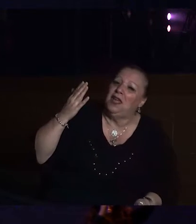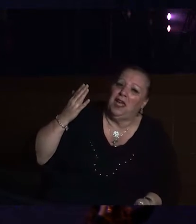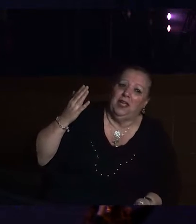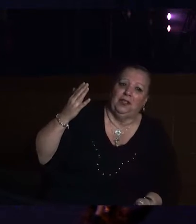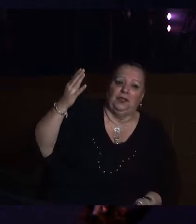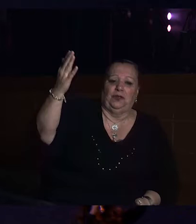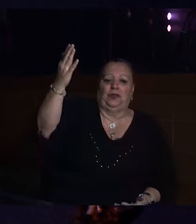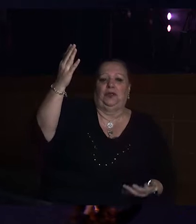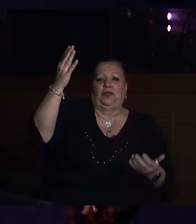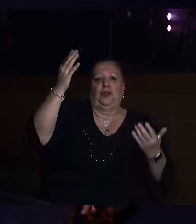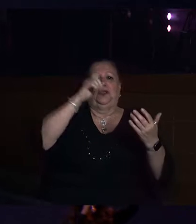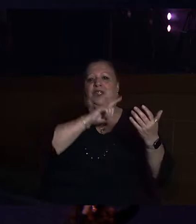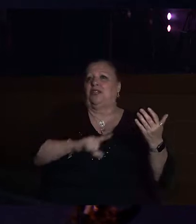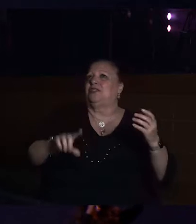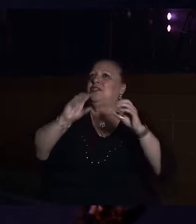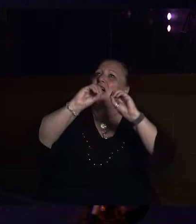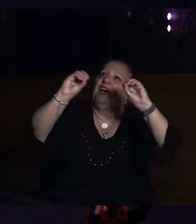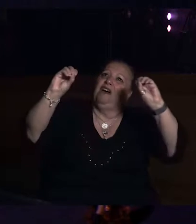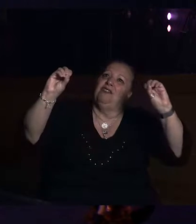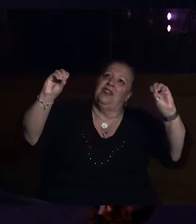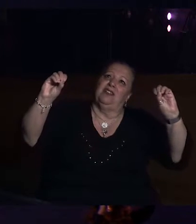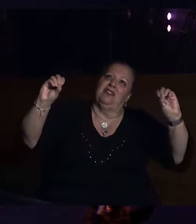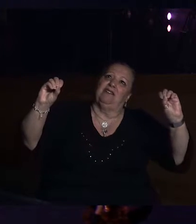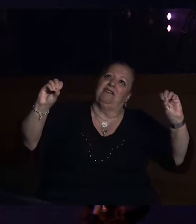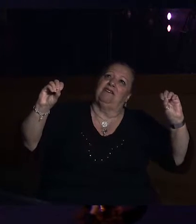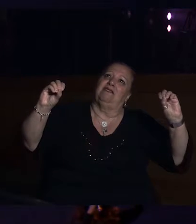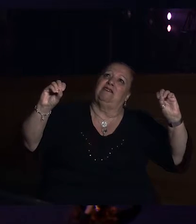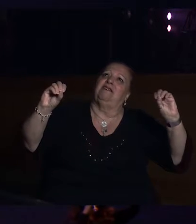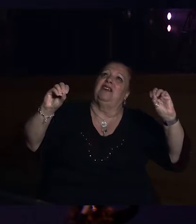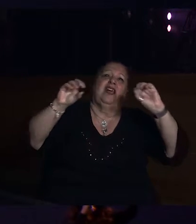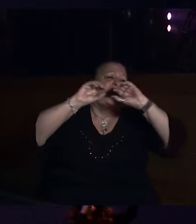better than You, Lord. There's nothing,